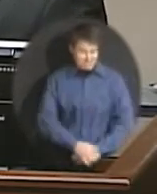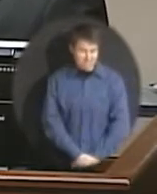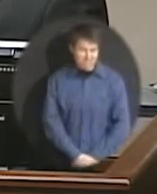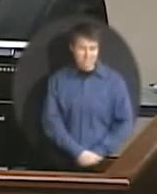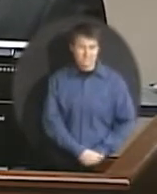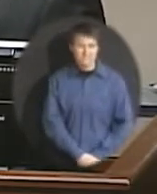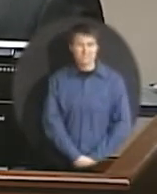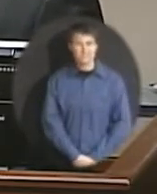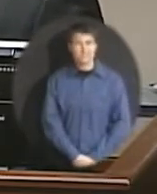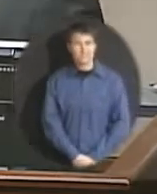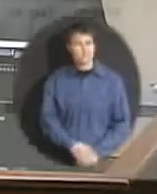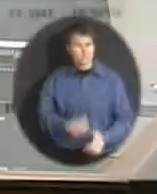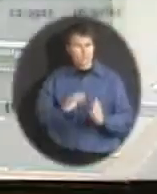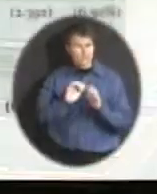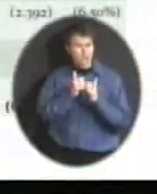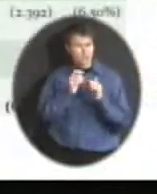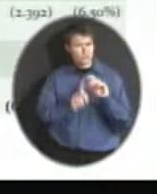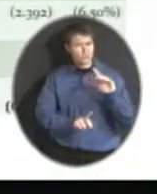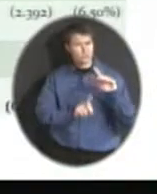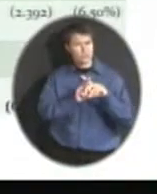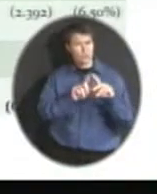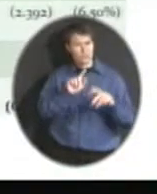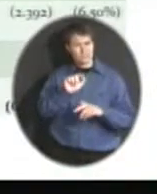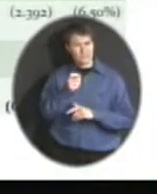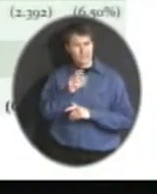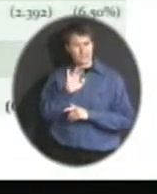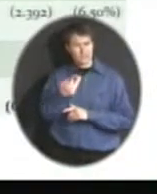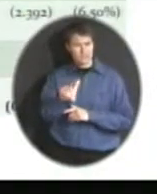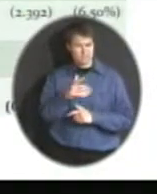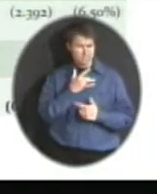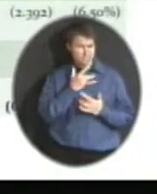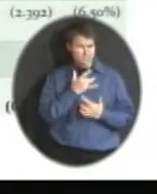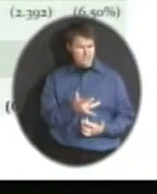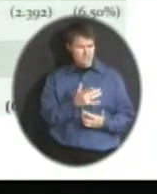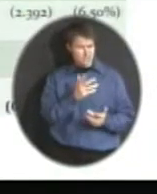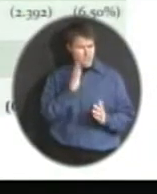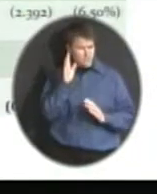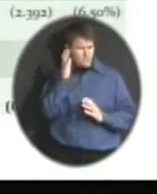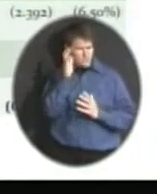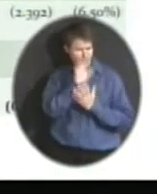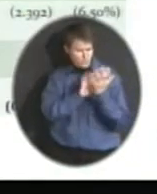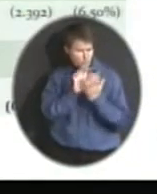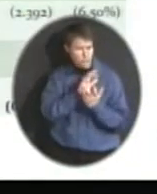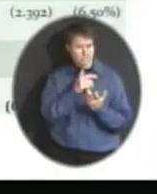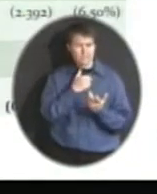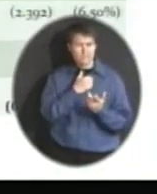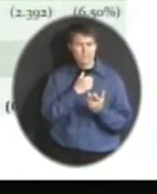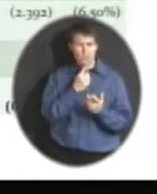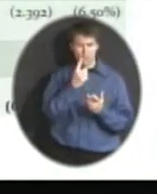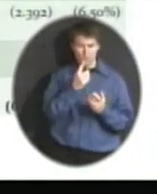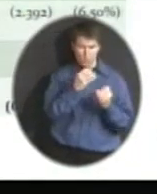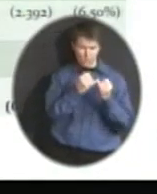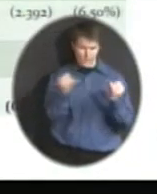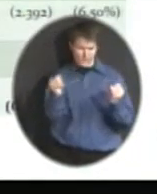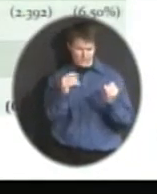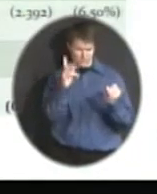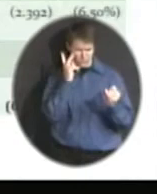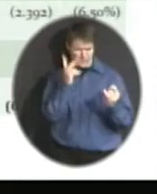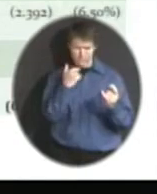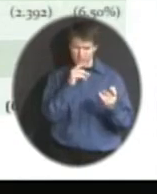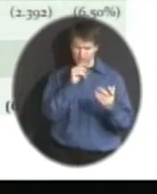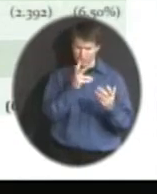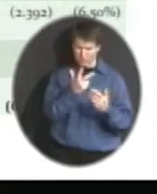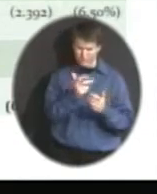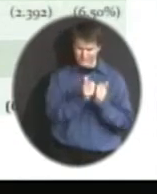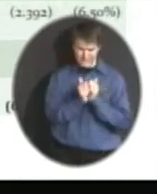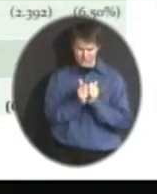How will this show up on your tax bill? Because there's always a lot of confusion that one of the 3 lines is looked at, but not all 3 in conjunction.